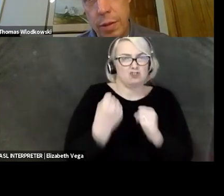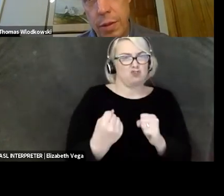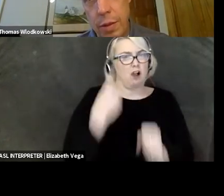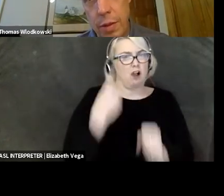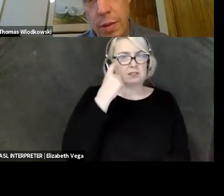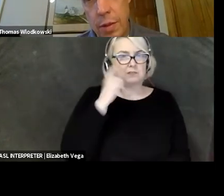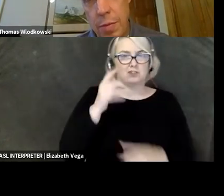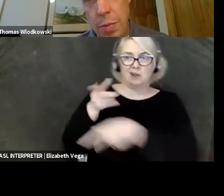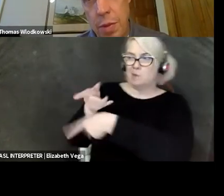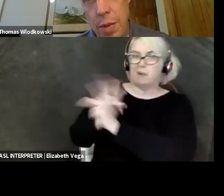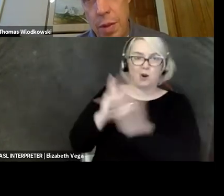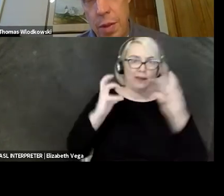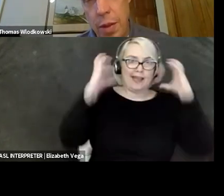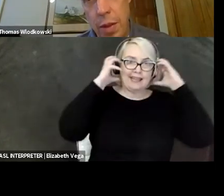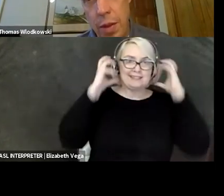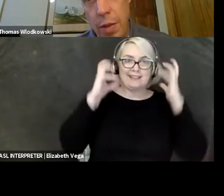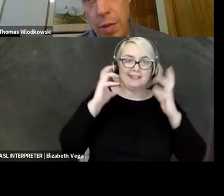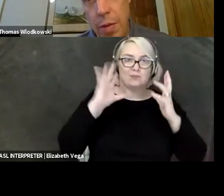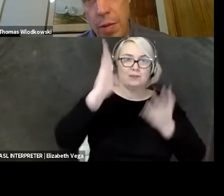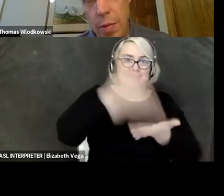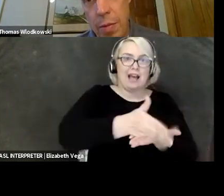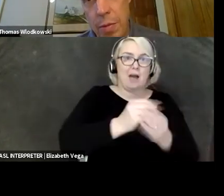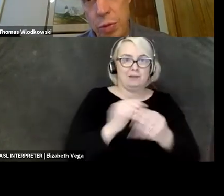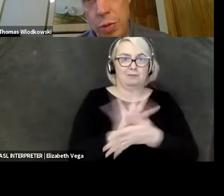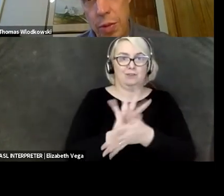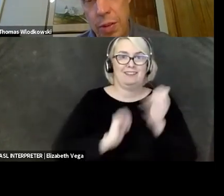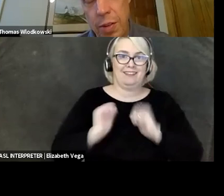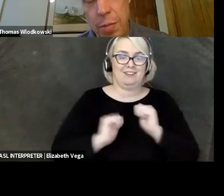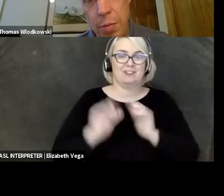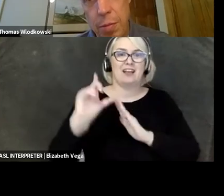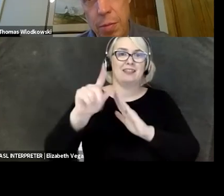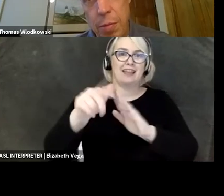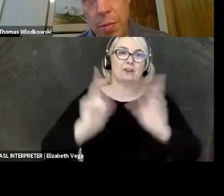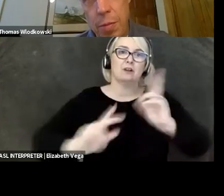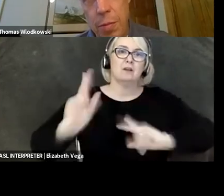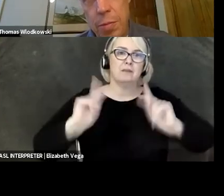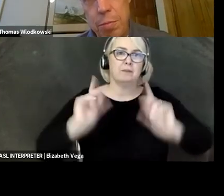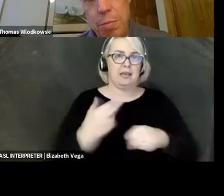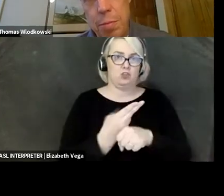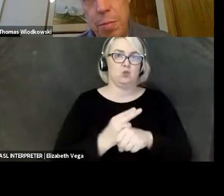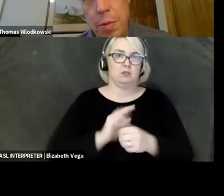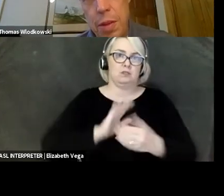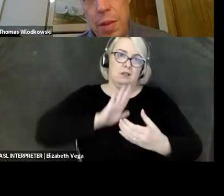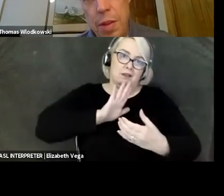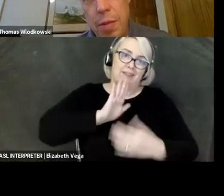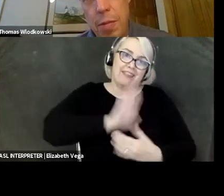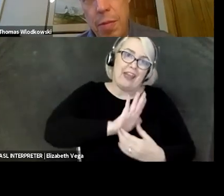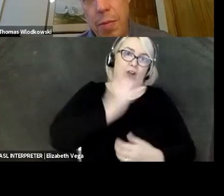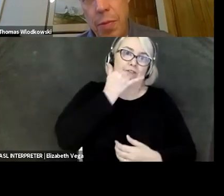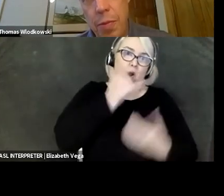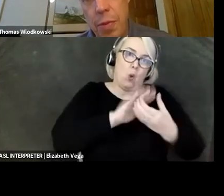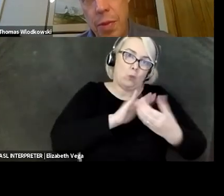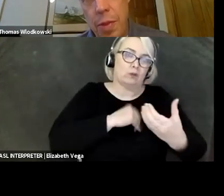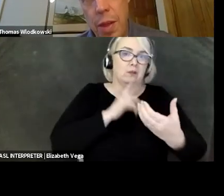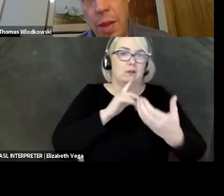the mix in the movie theaters and eventually people will be able to control the ability to have the experience, whether it's captions